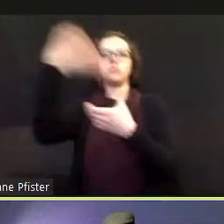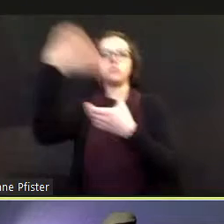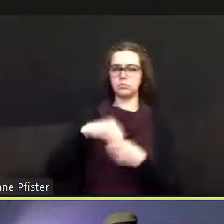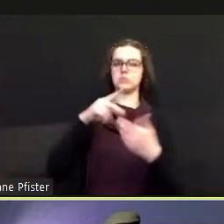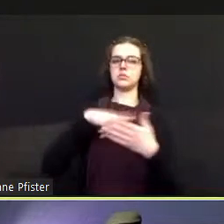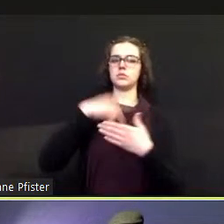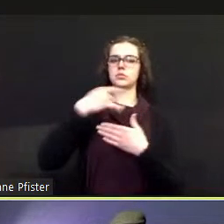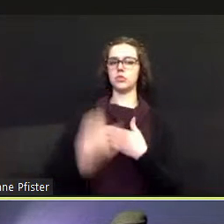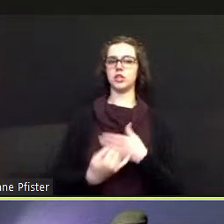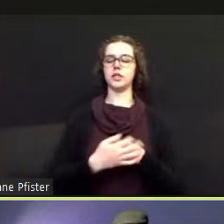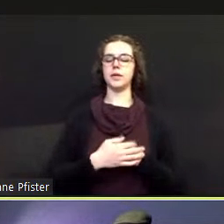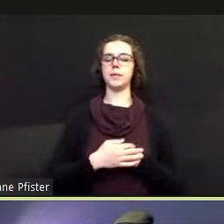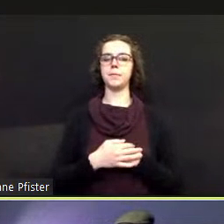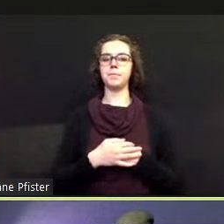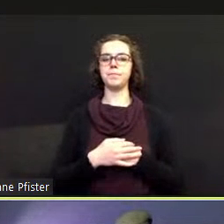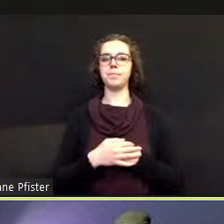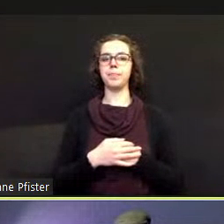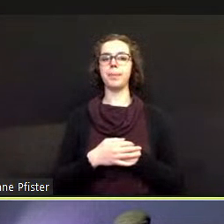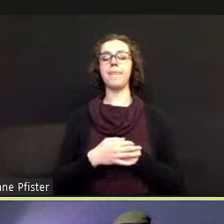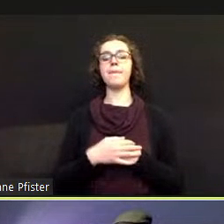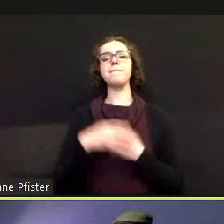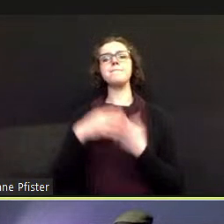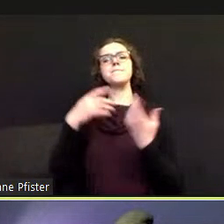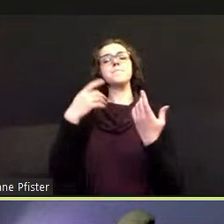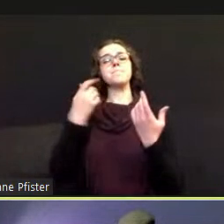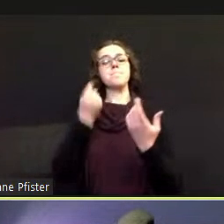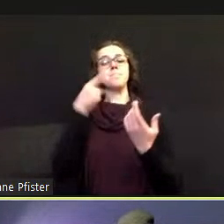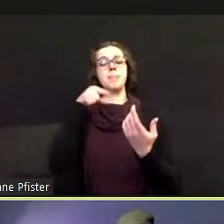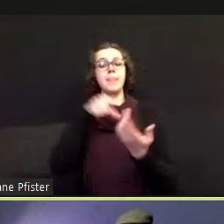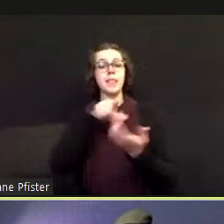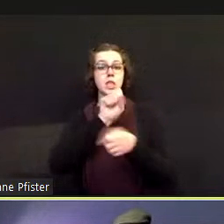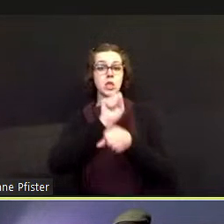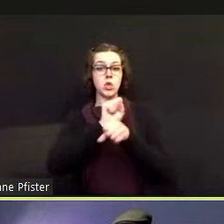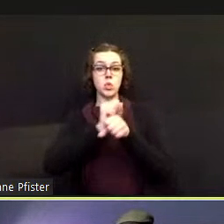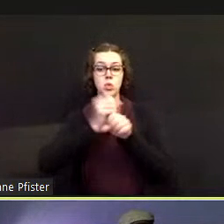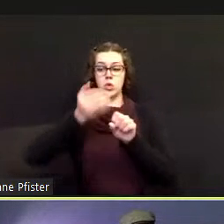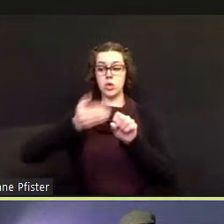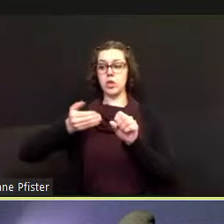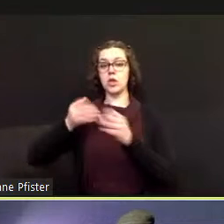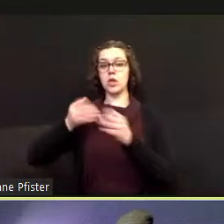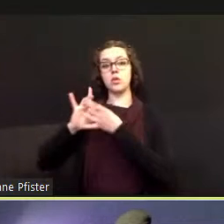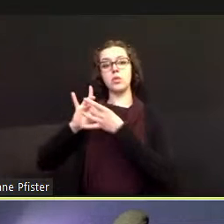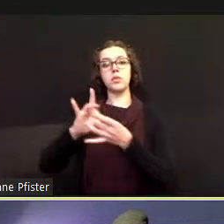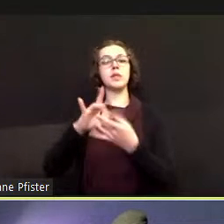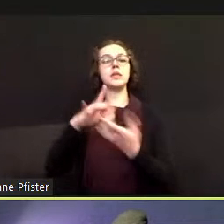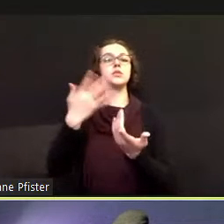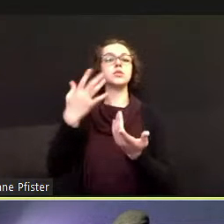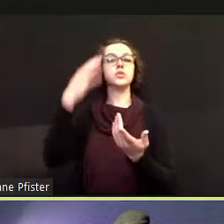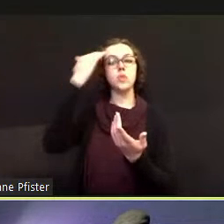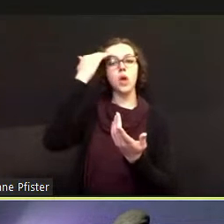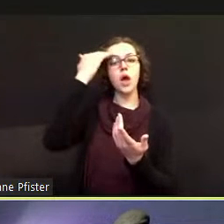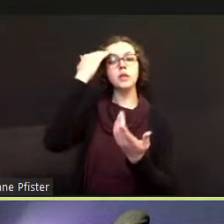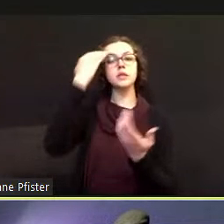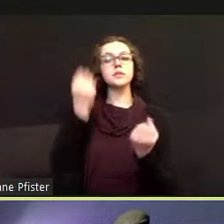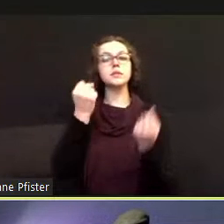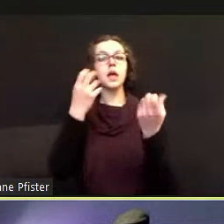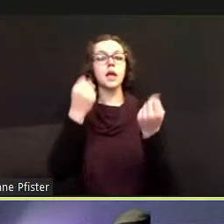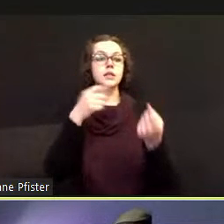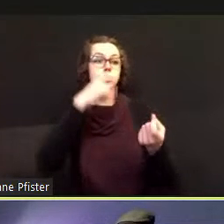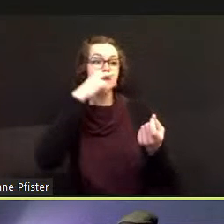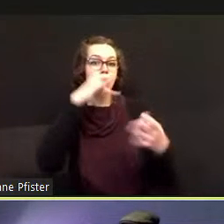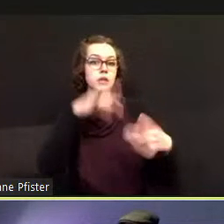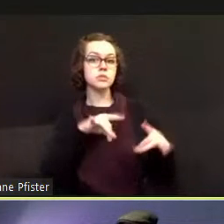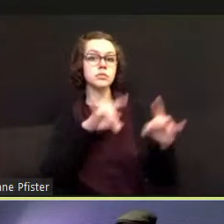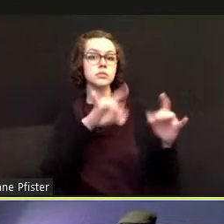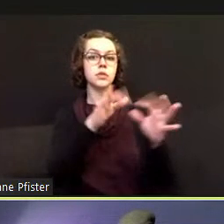Our work has been informed by cognitive sciences, language acquisition, especially child language acquisition.